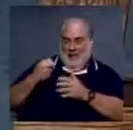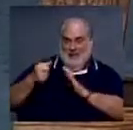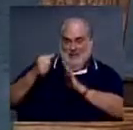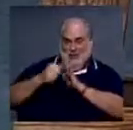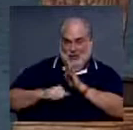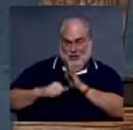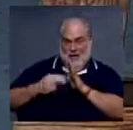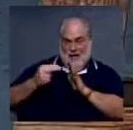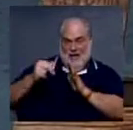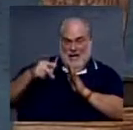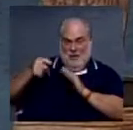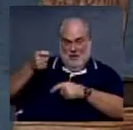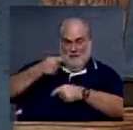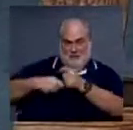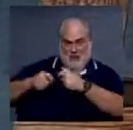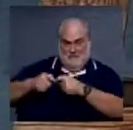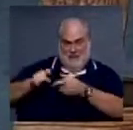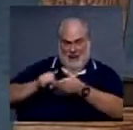us on the TV.